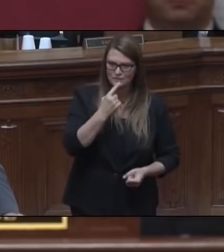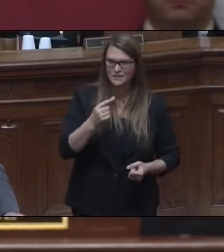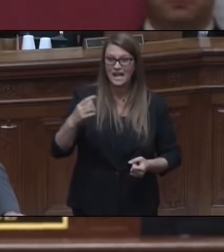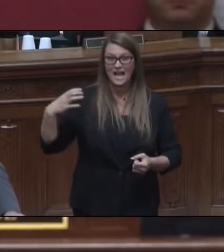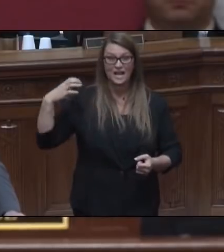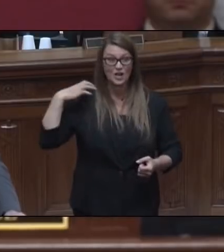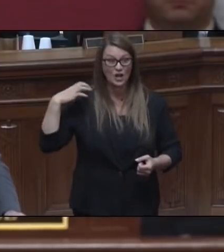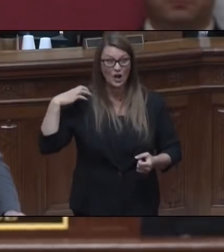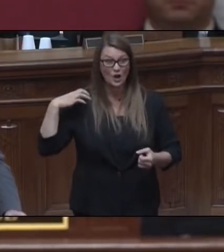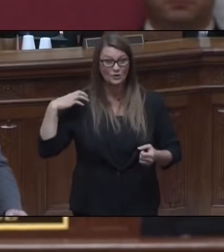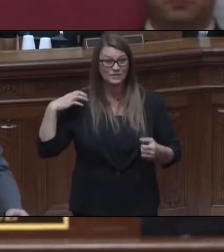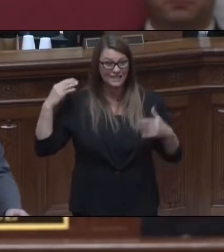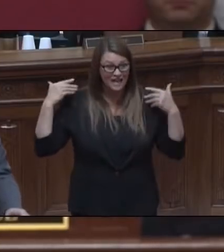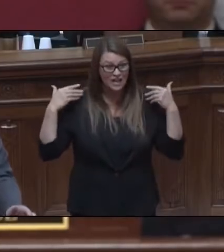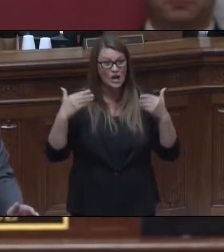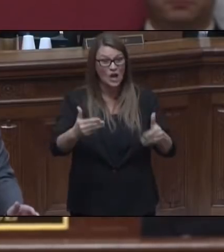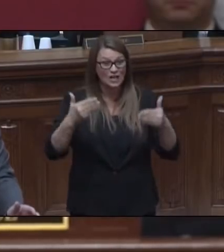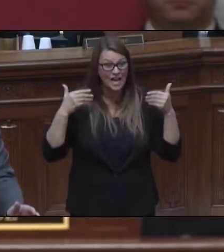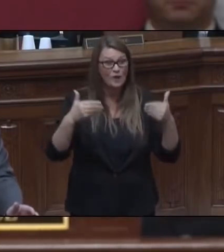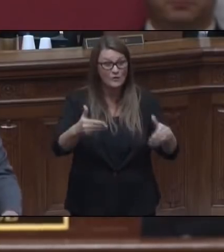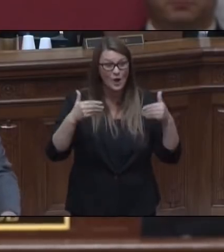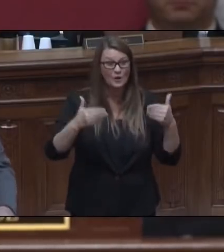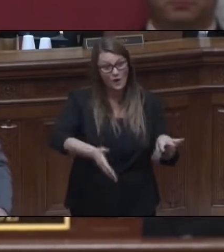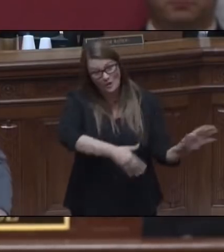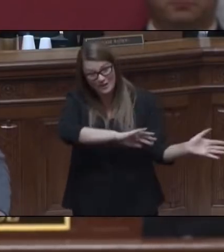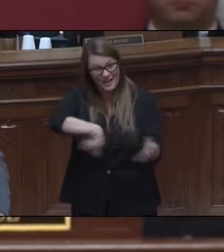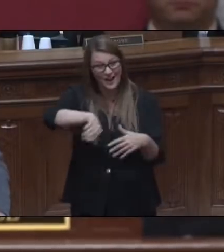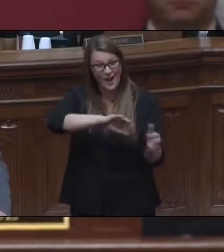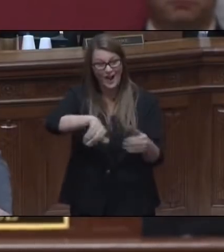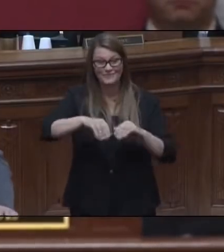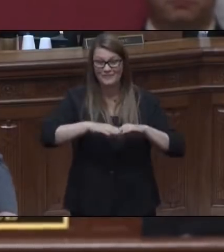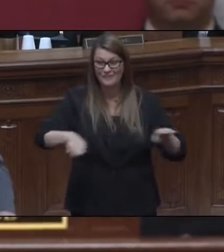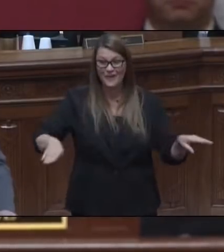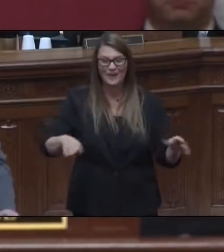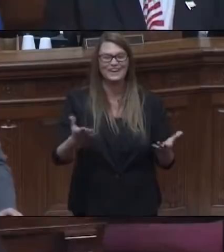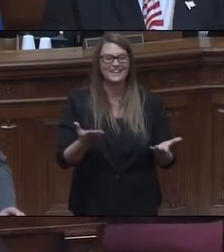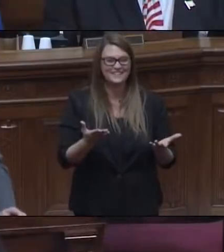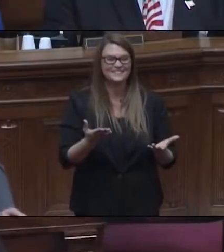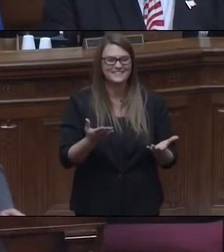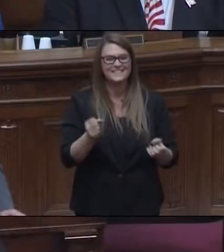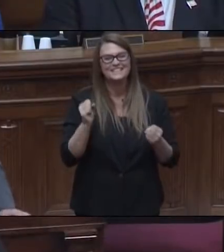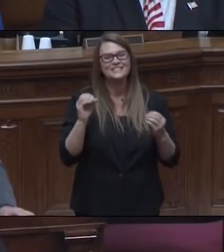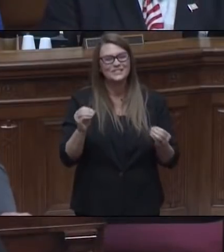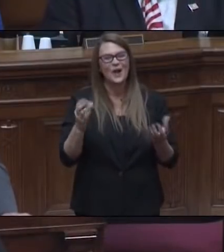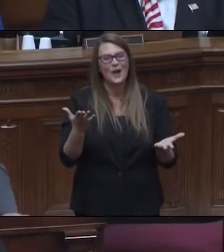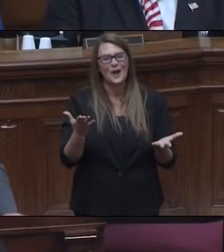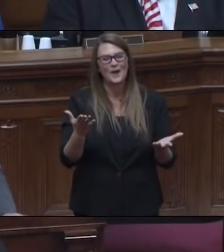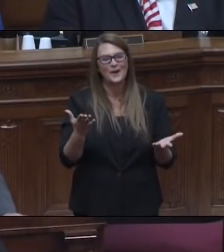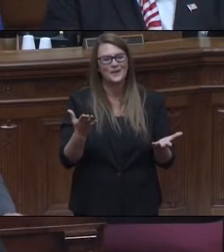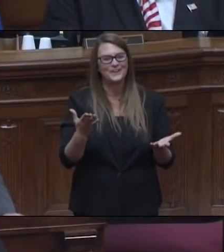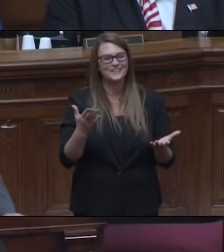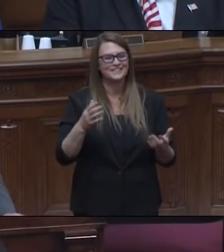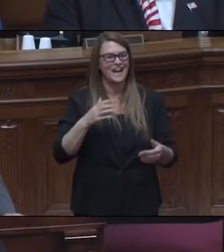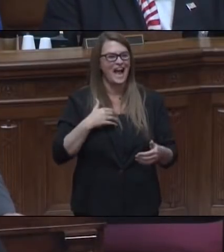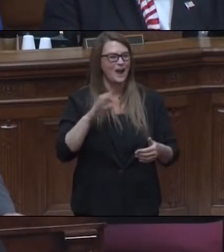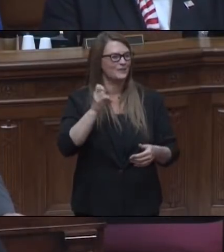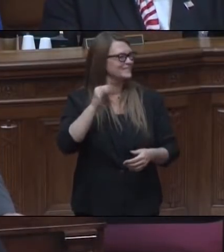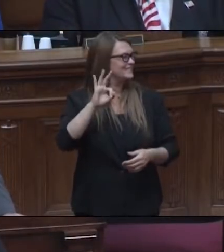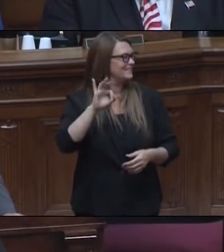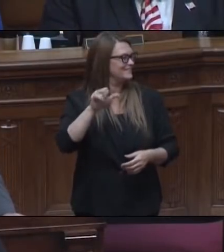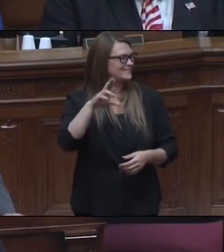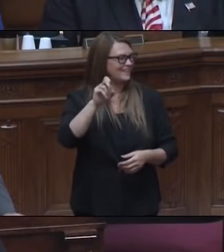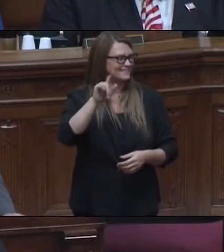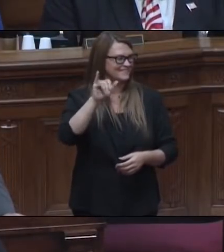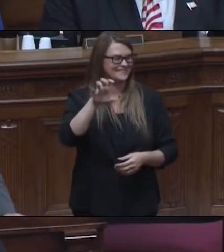to scream, "Get off the damn floor, Justice!" So nevertheless, our Chief Justice, John